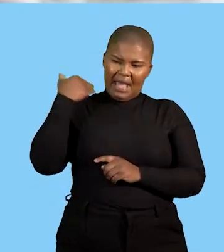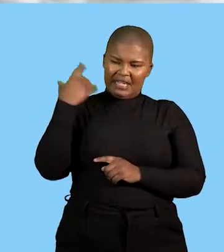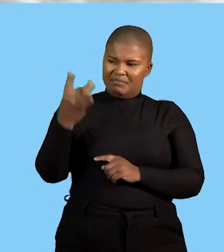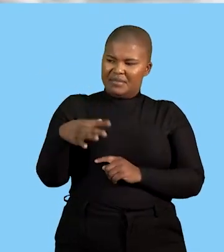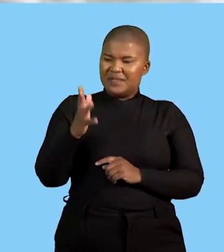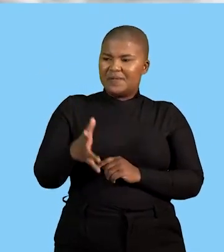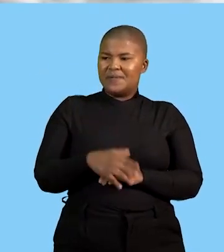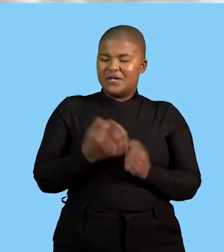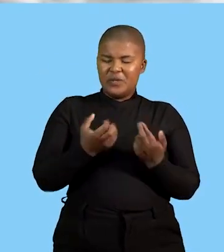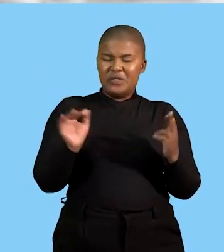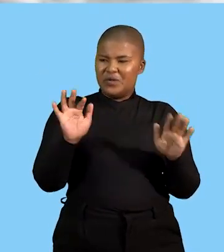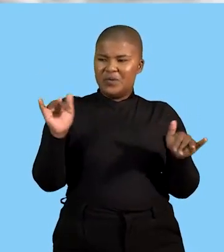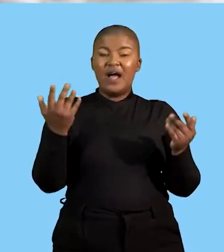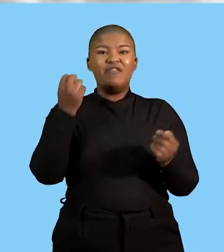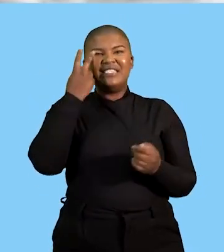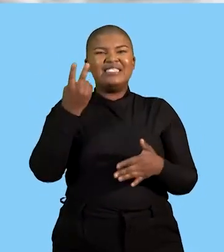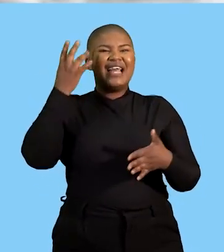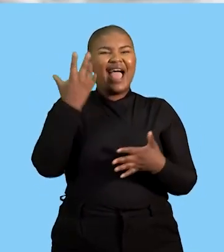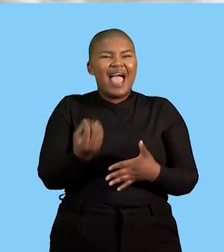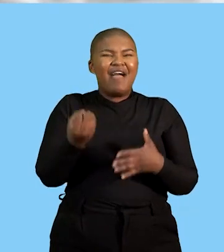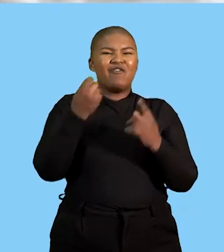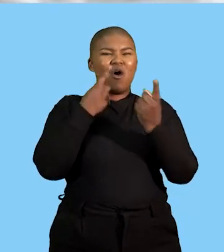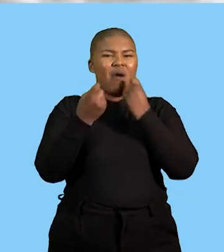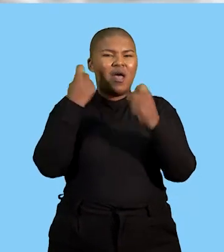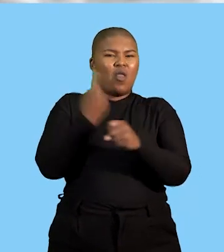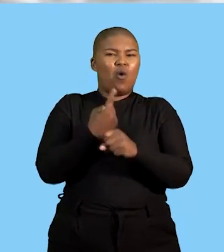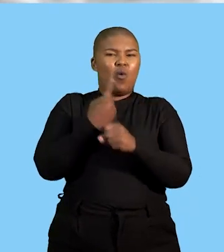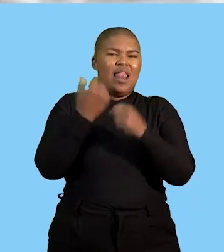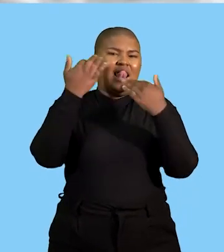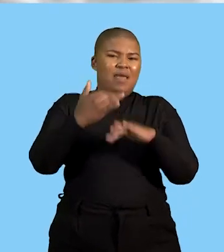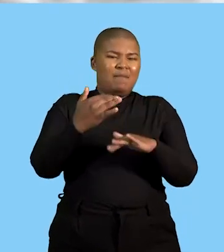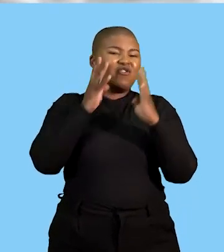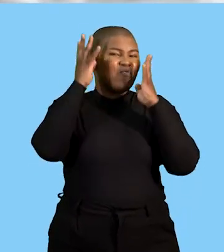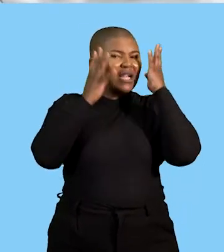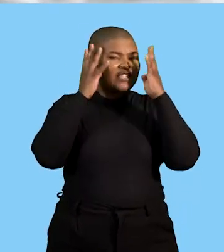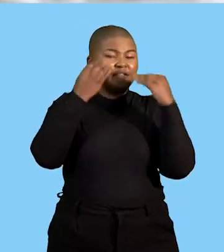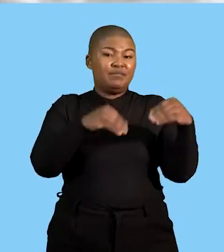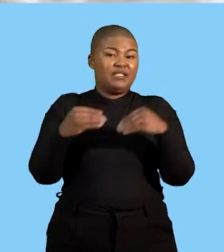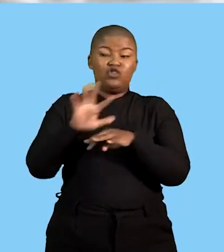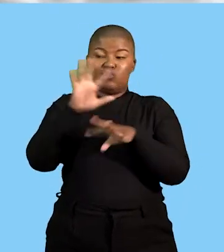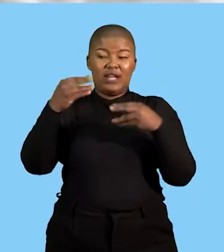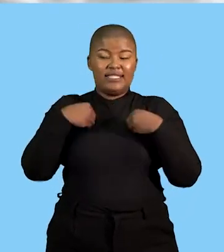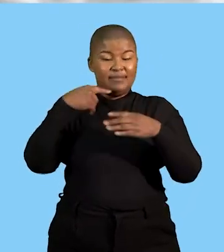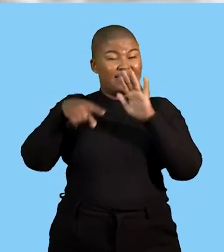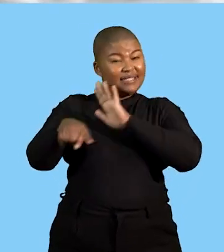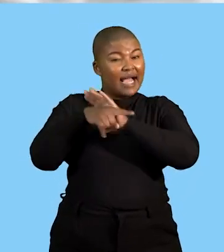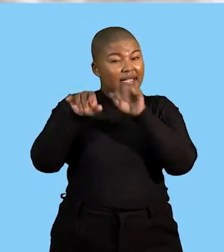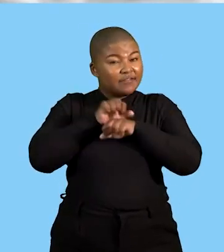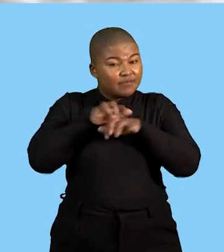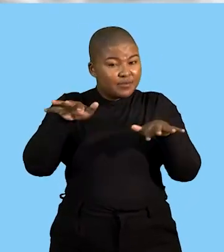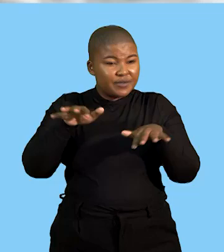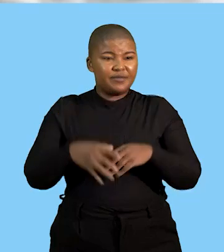expensive, but we don't have resources to. So basically they limit the creativity of the business. So do not allow them